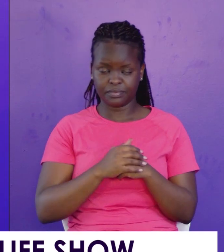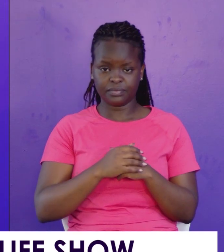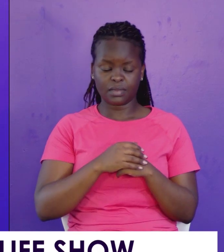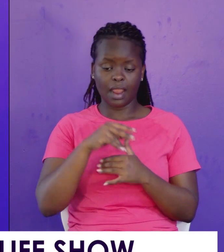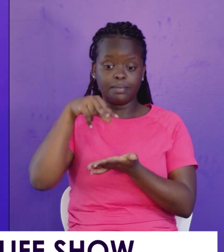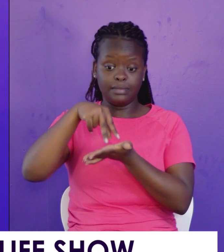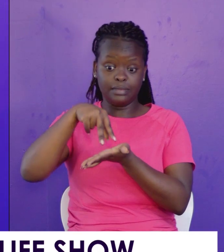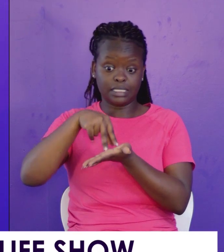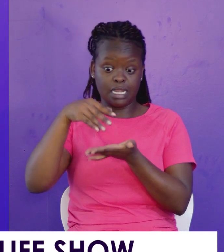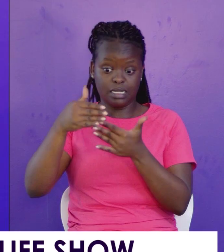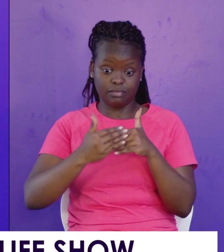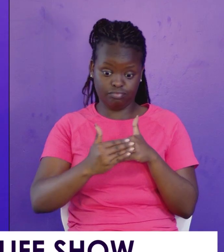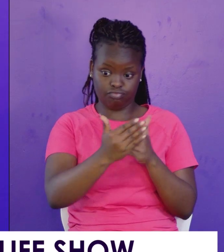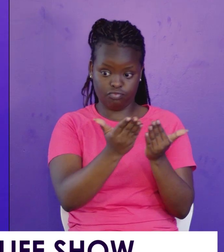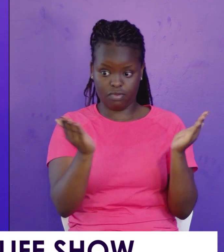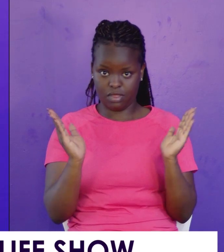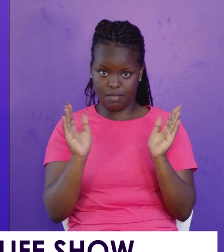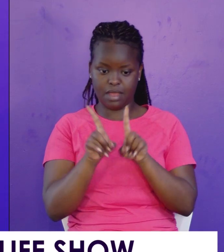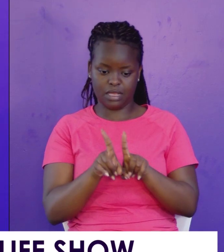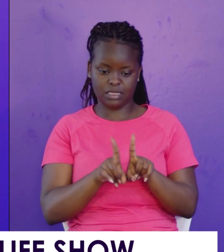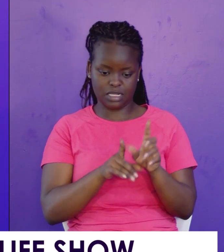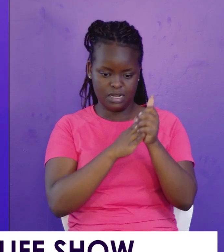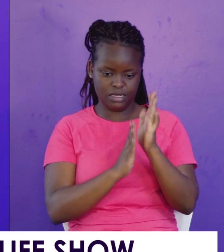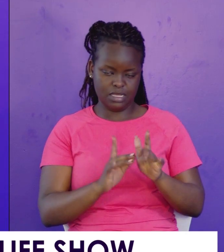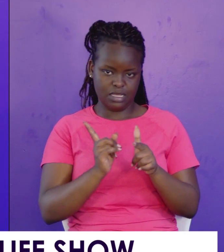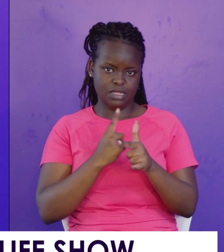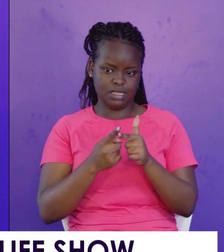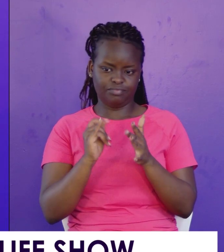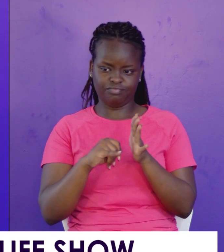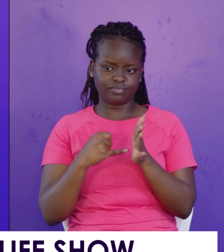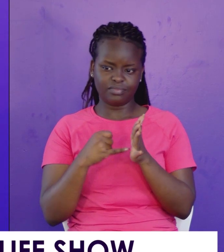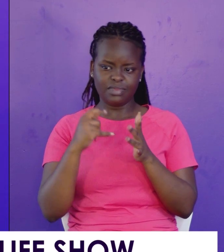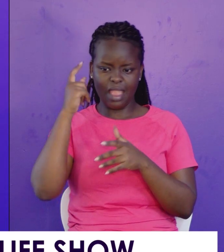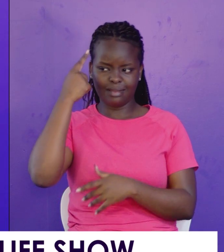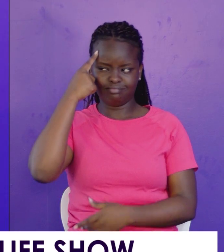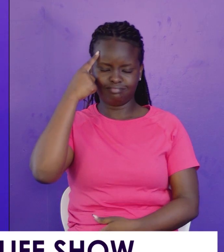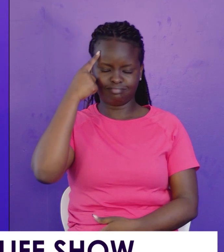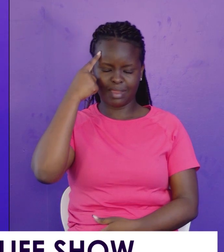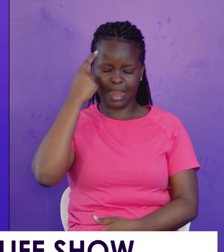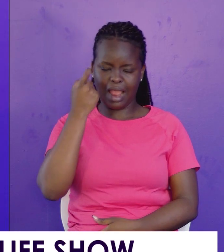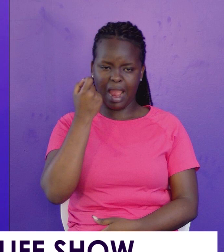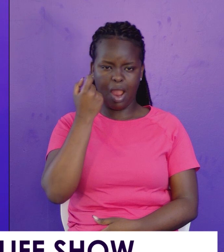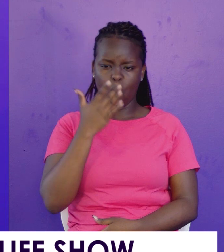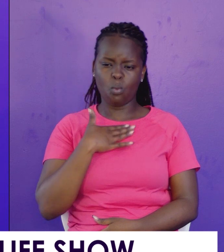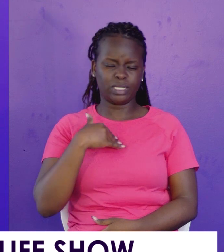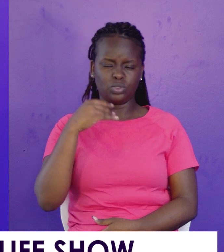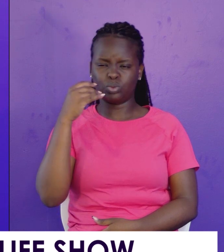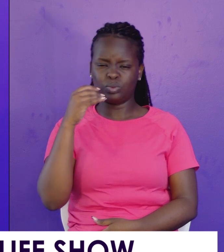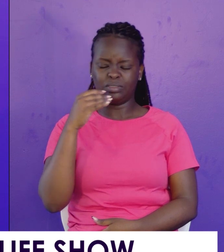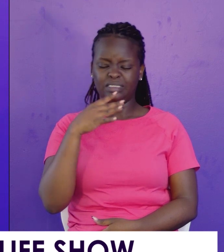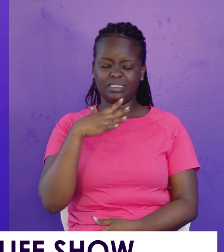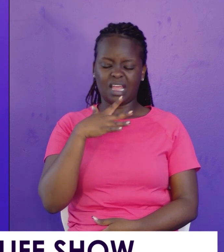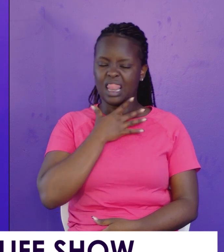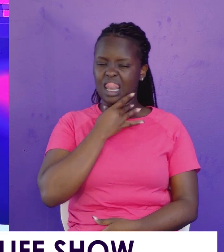them as a leader, and they just are switched off by my dressing. Is there such a